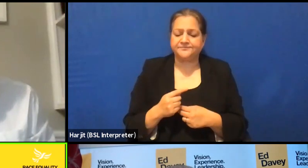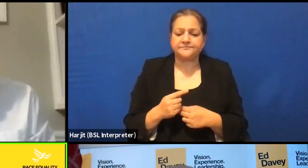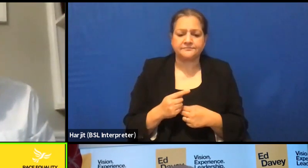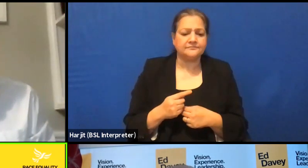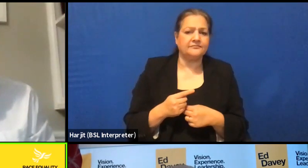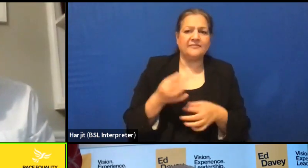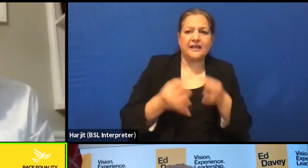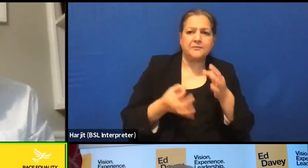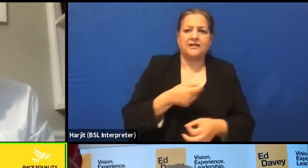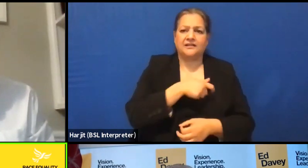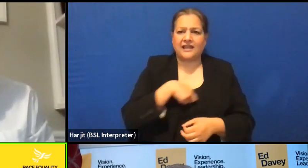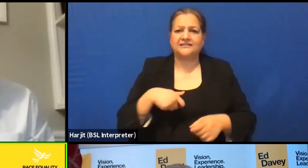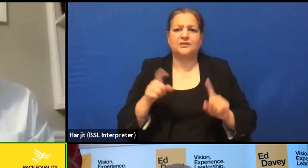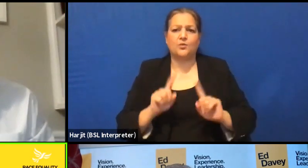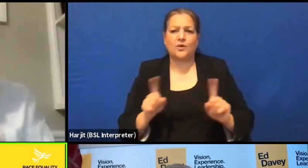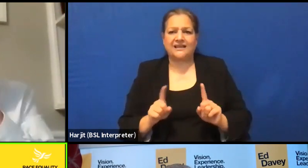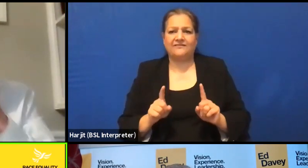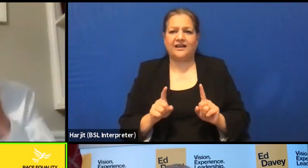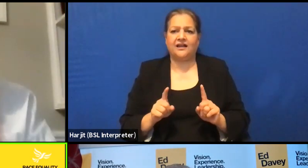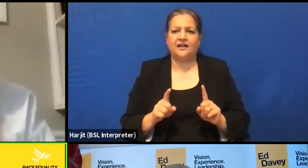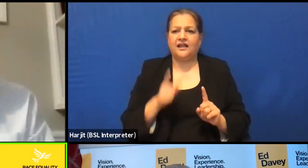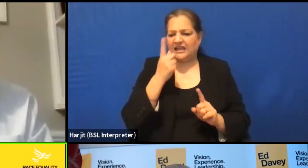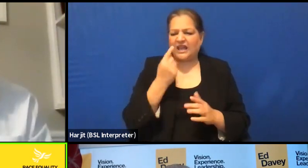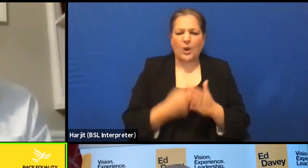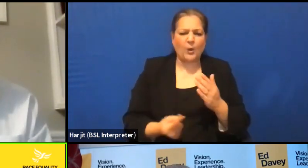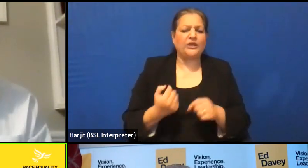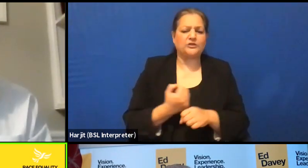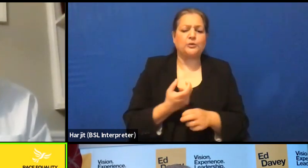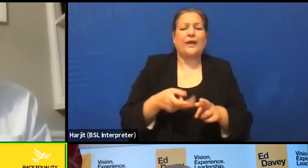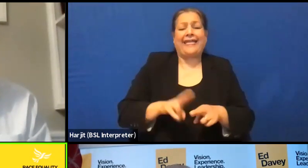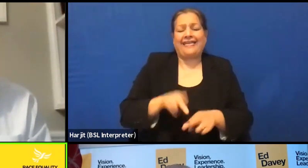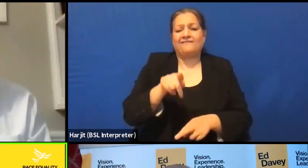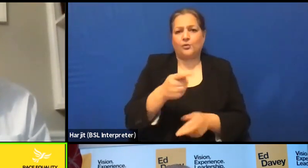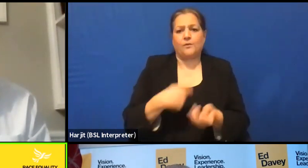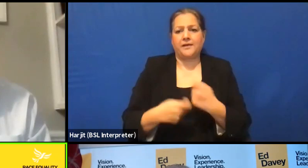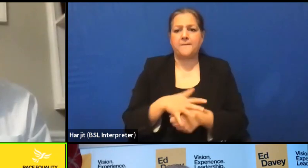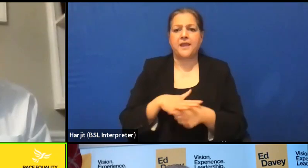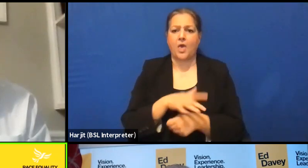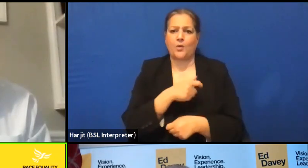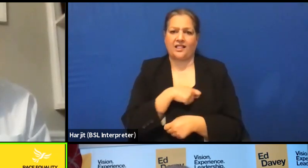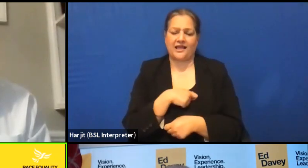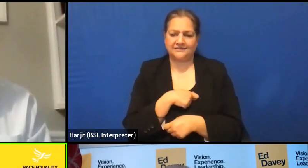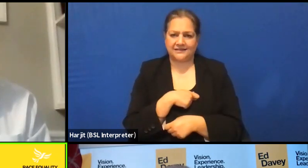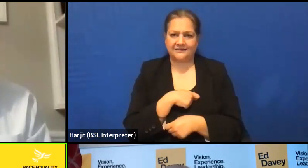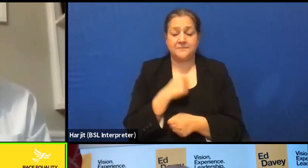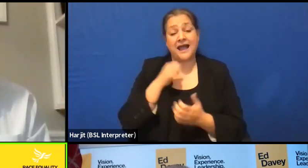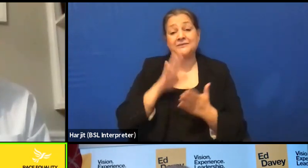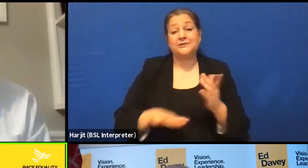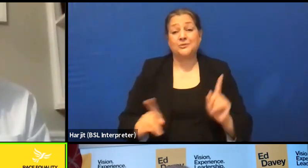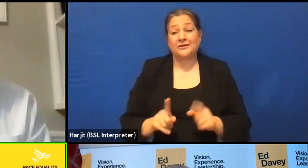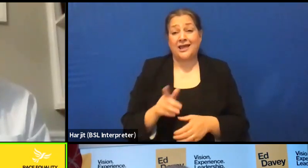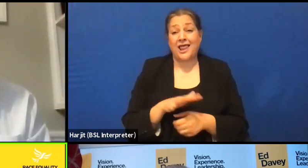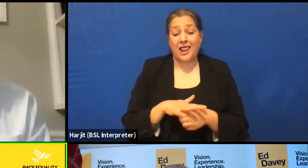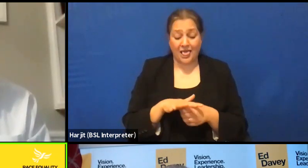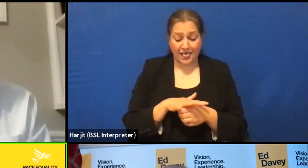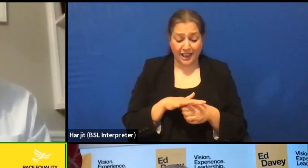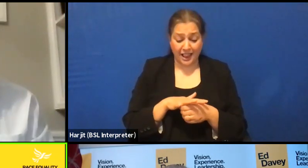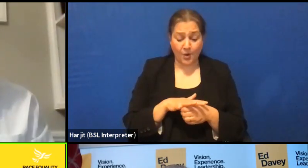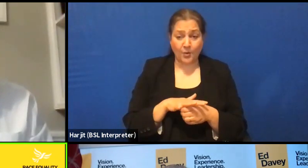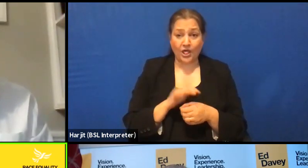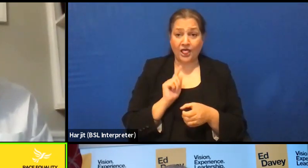parliamentary candidate, that you can only do it if you're a local candidate. In my experience, local is as local